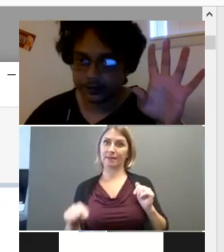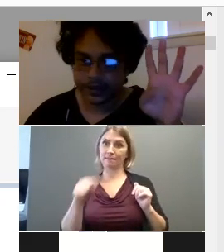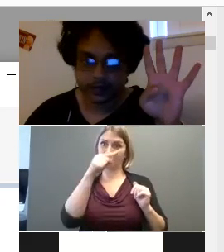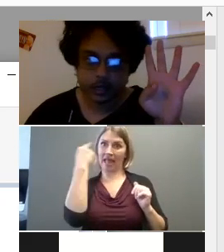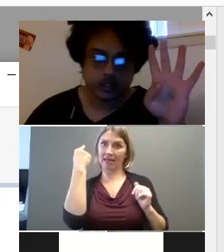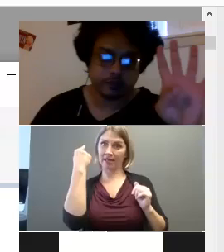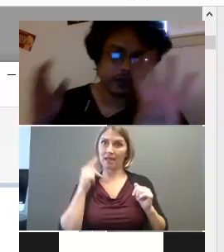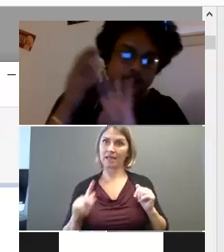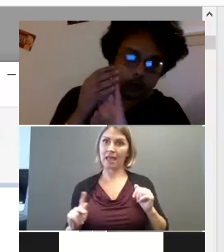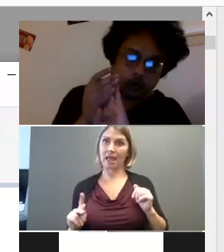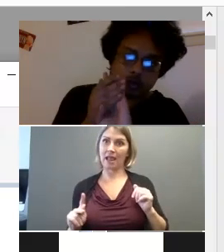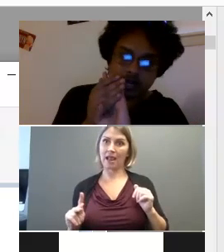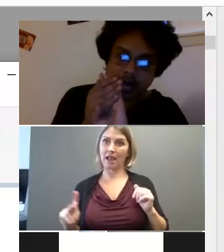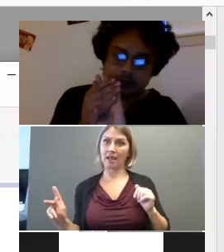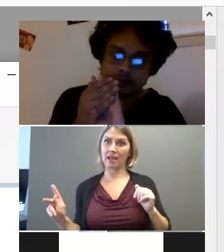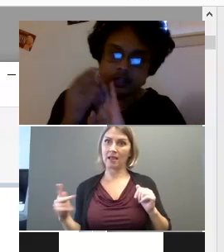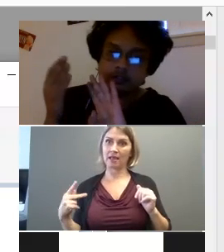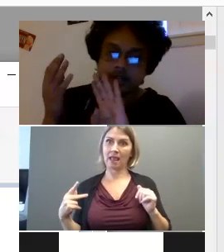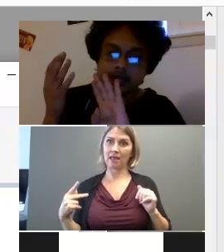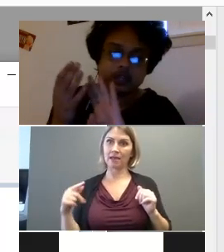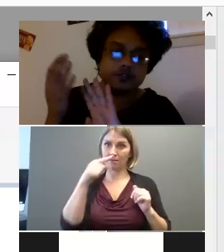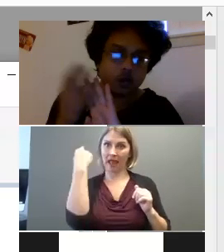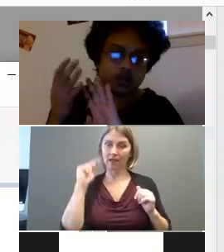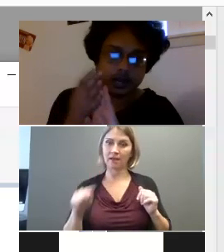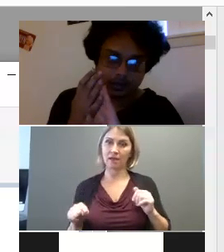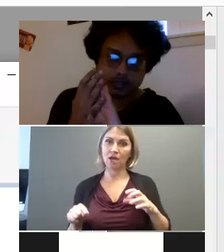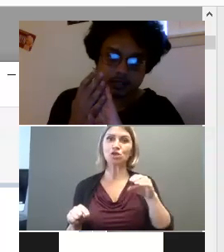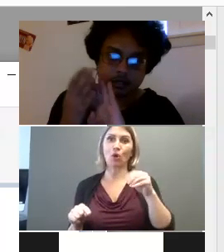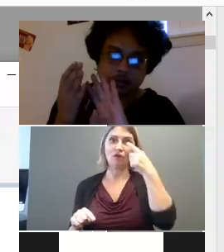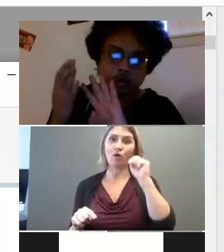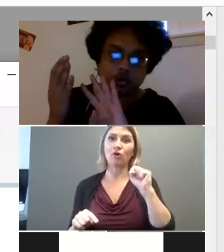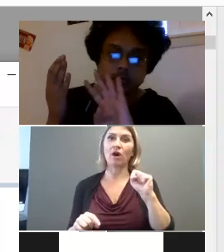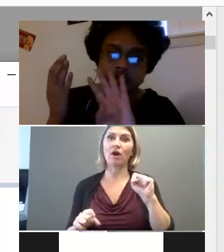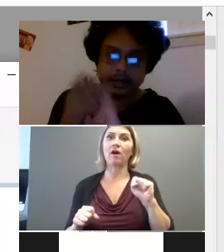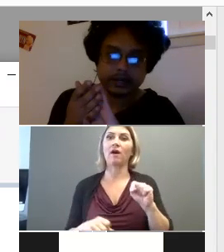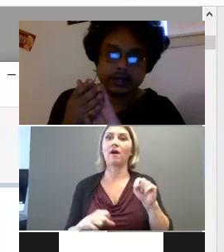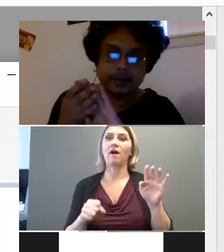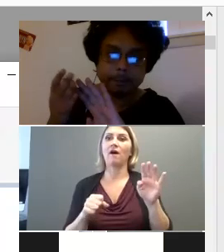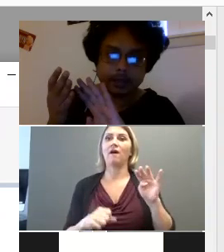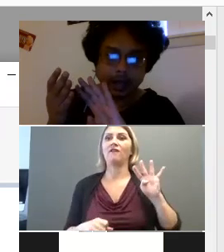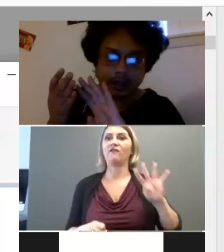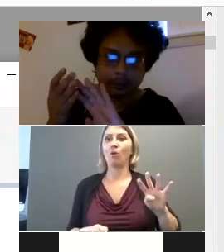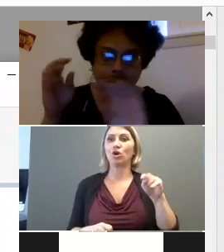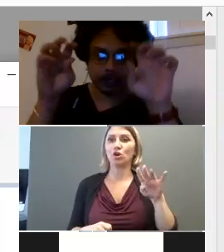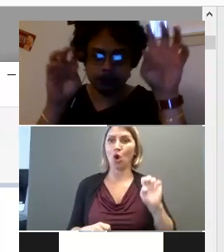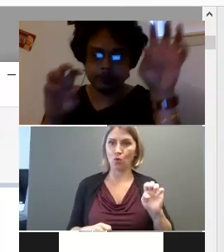as black, right? So for a four node graph, we need four colors to